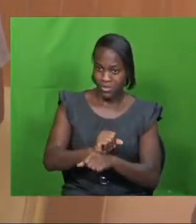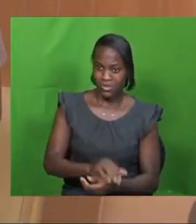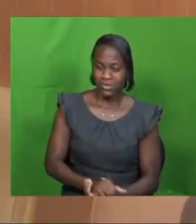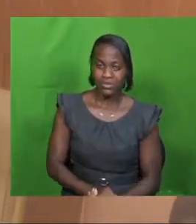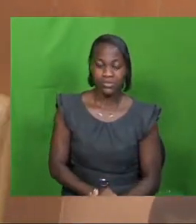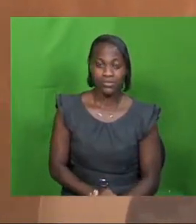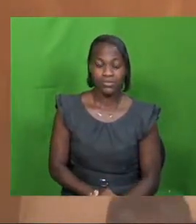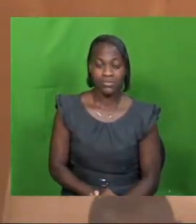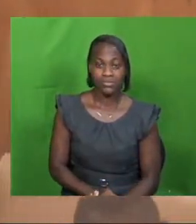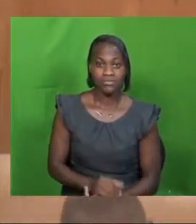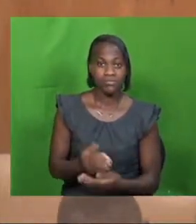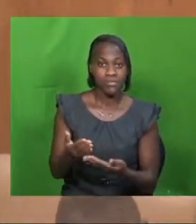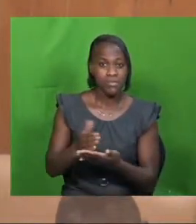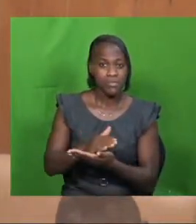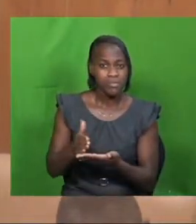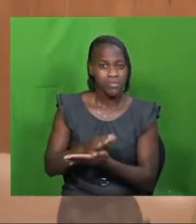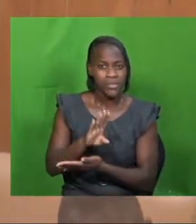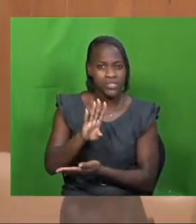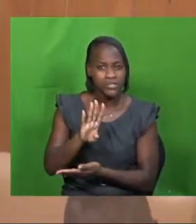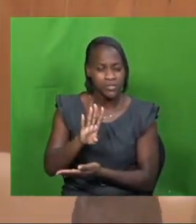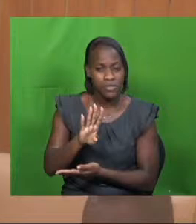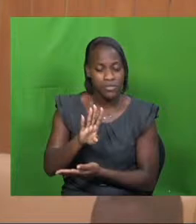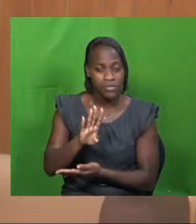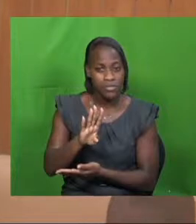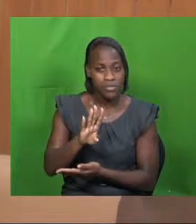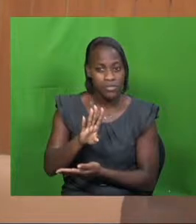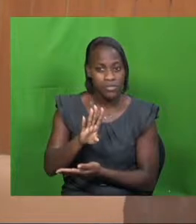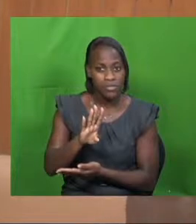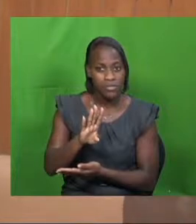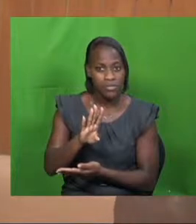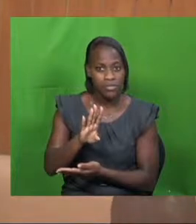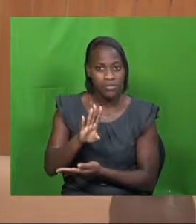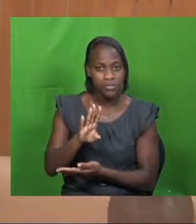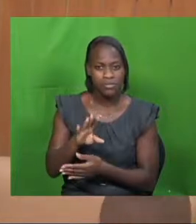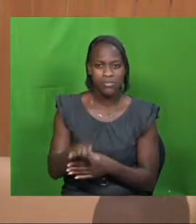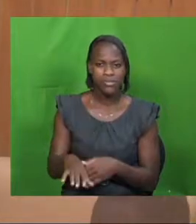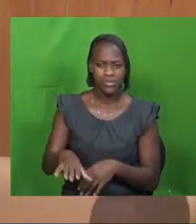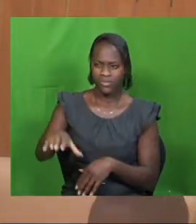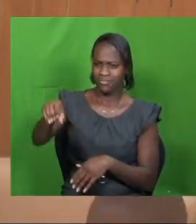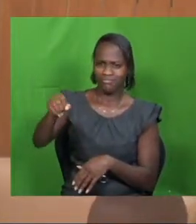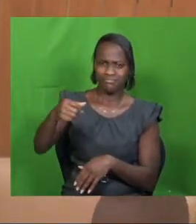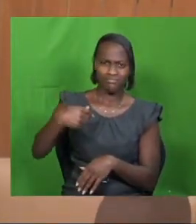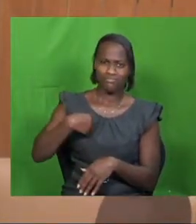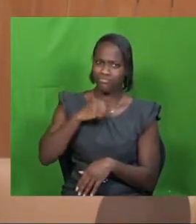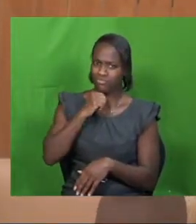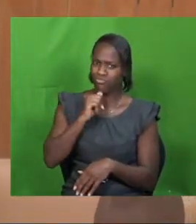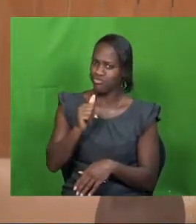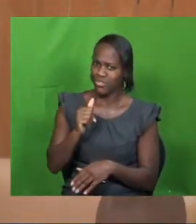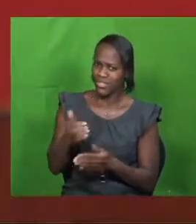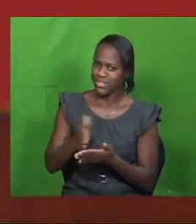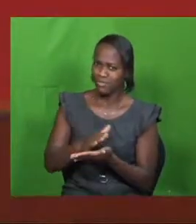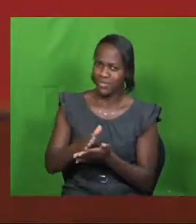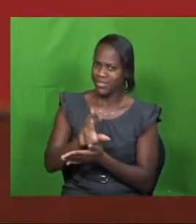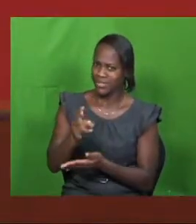Page 4. One what? Page 6. I haven't reached page 6. Sorry.